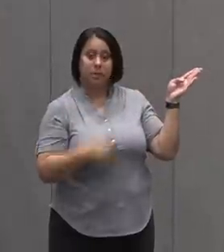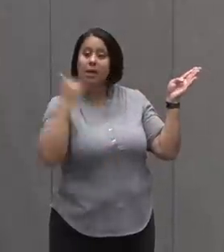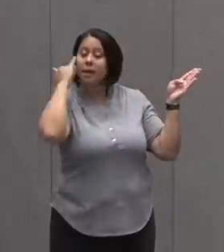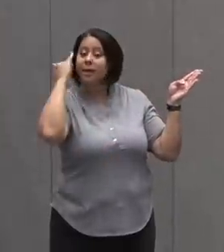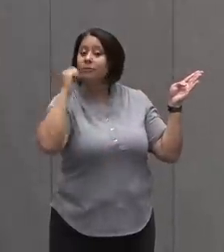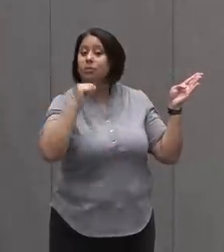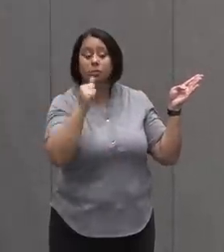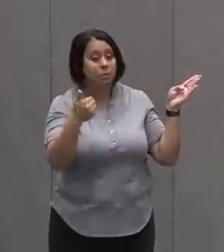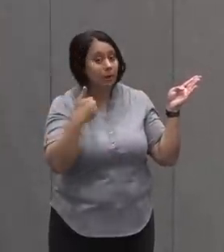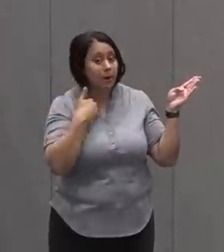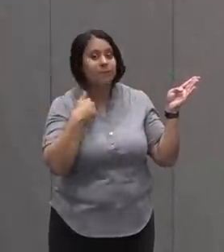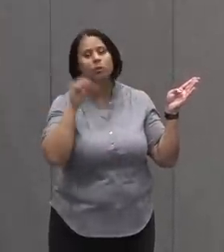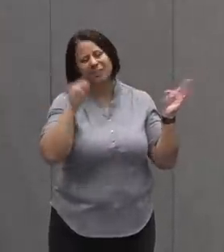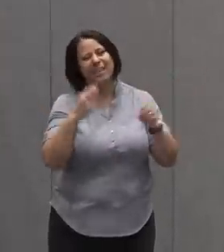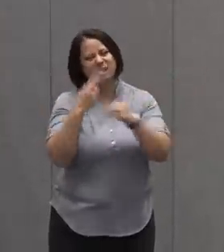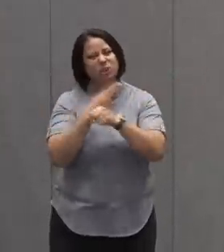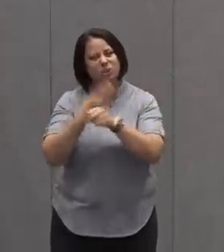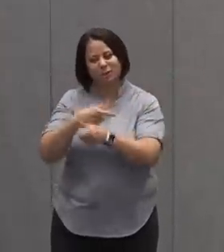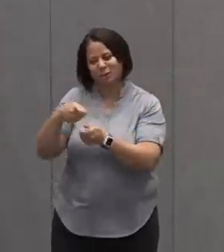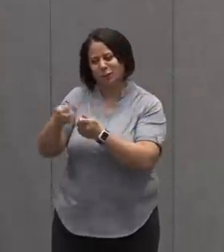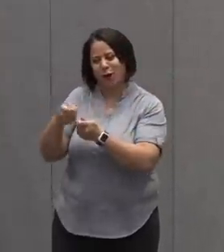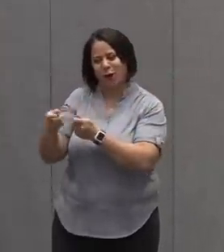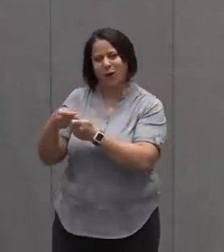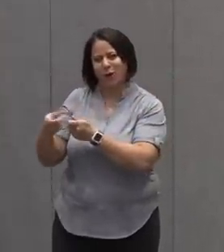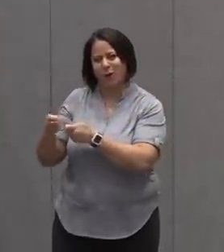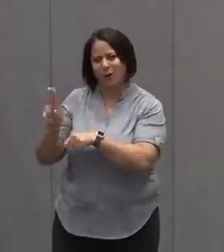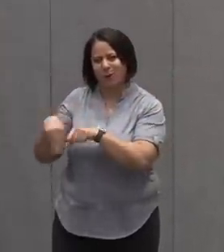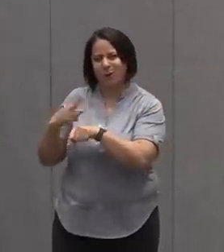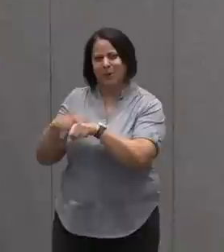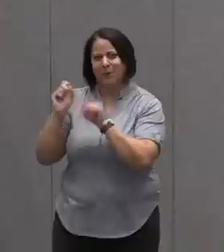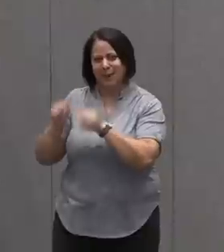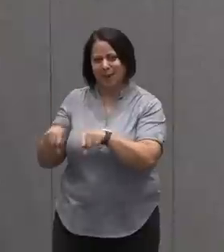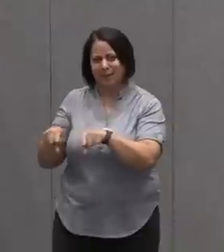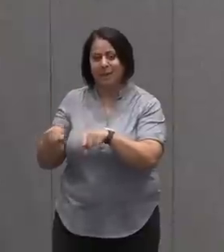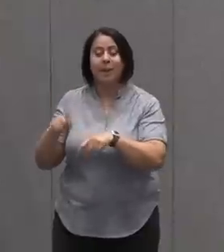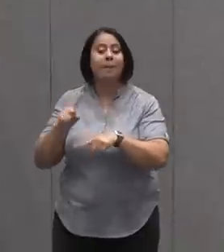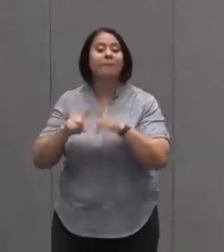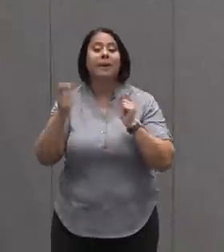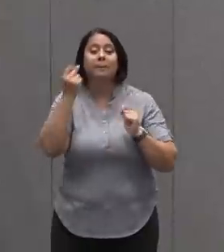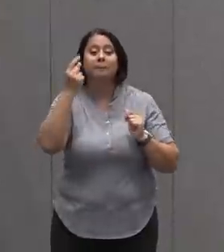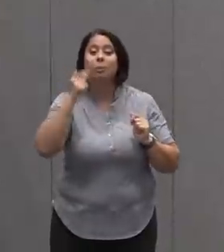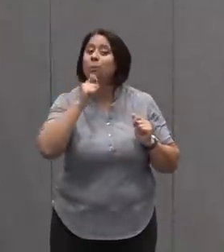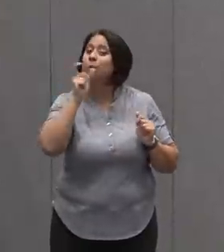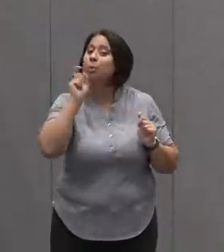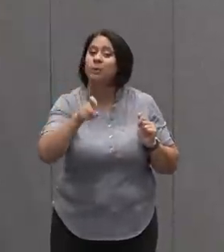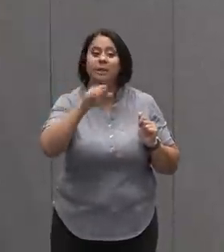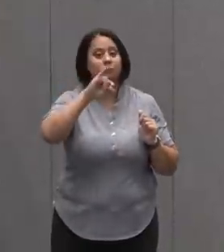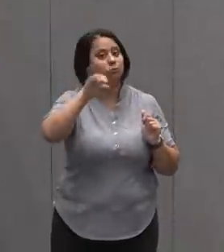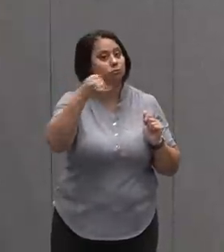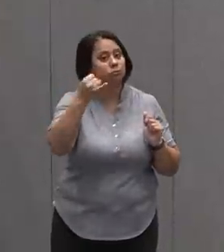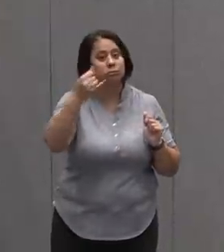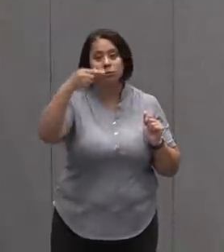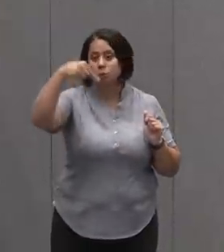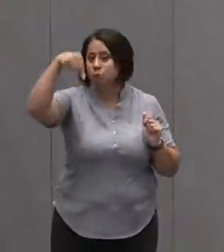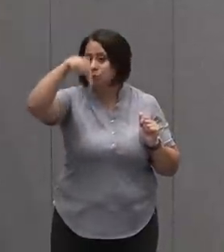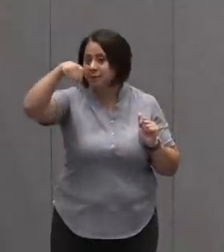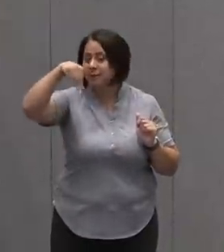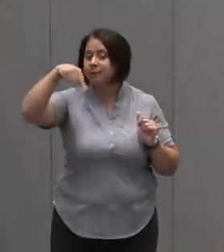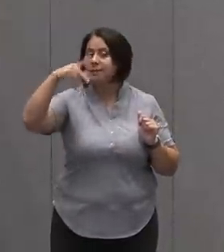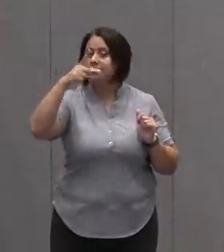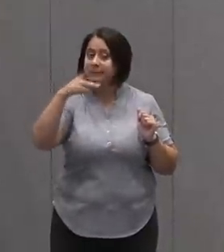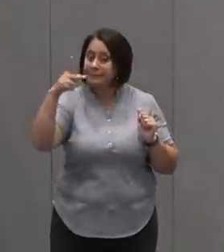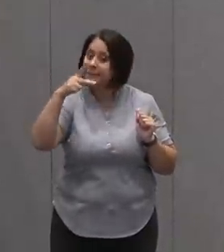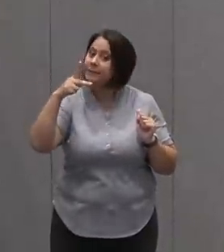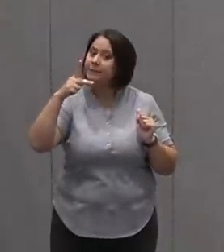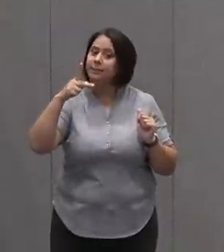also use a card deck. Did you remove those face cards? All right, I'll have you doing that while we do that. And then we also